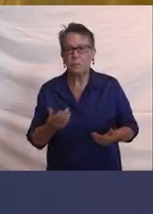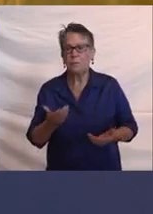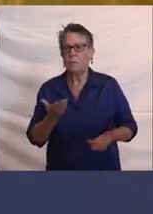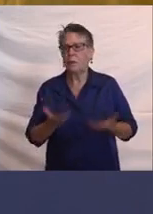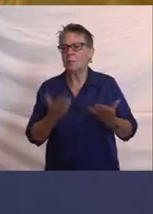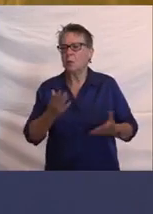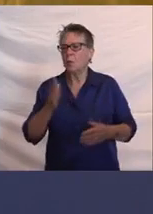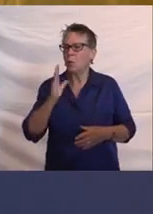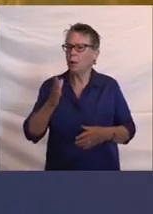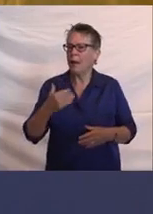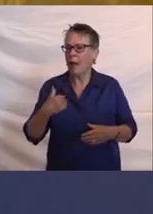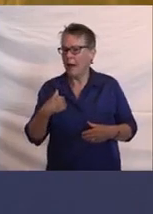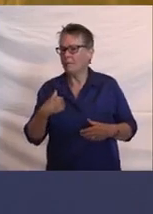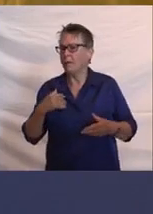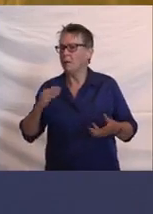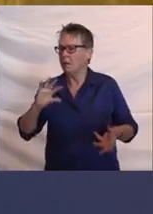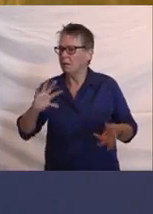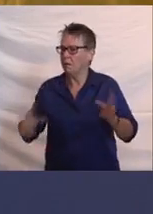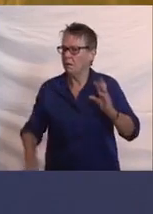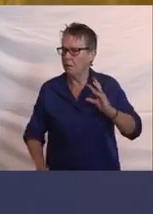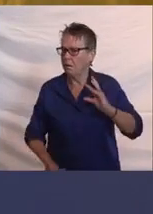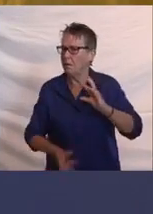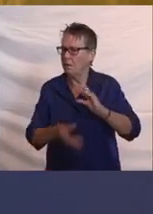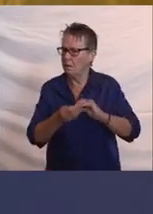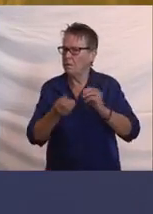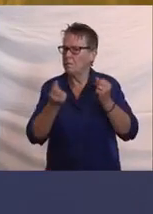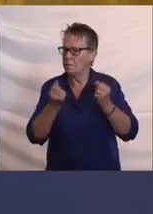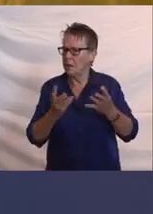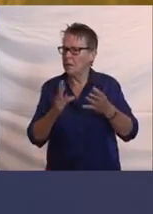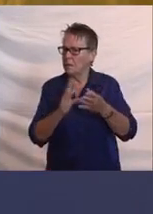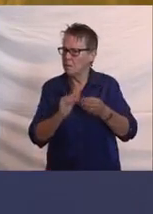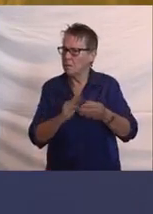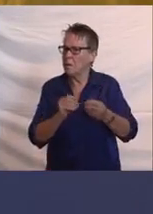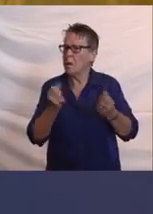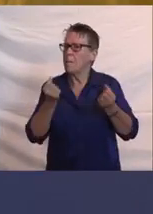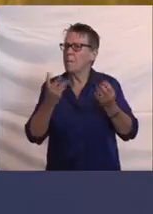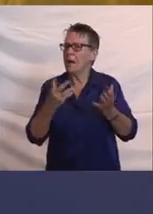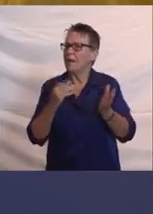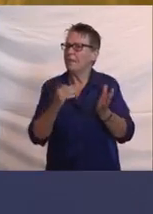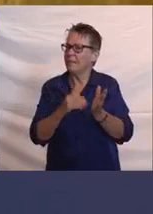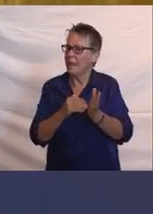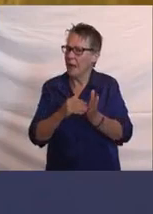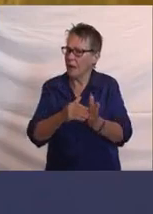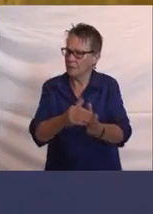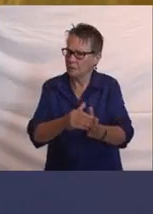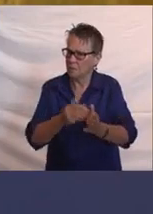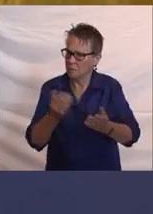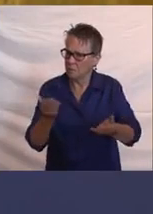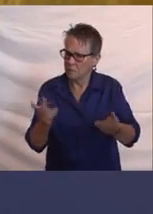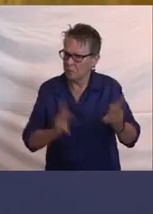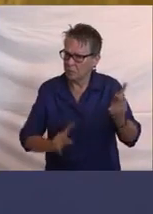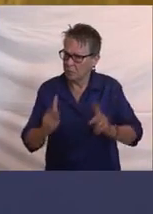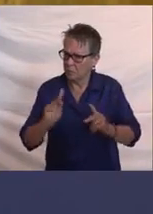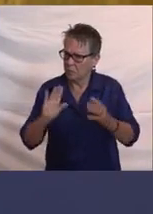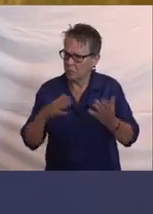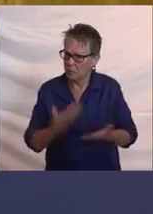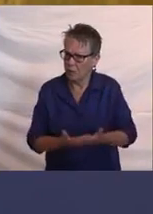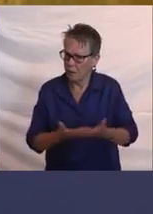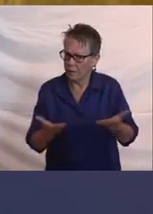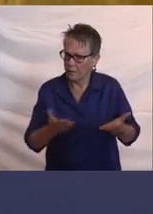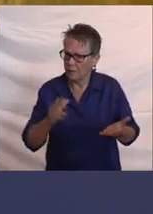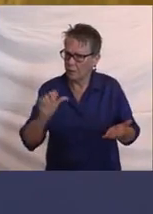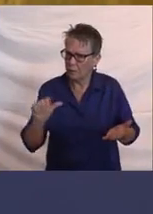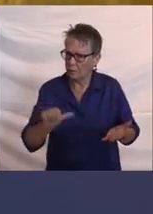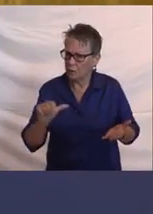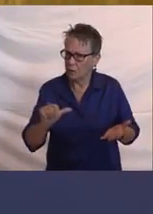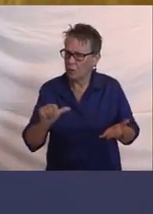update on where we stand on that. But it's many thousands at the Joint Base. We have been working intensely